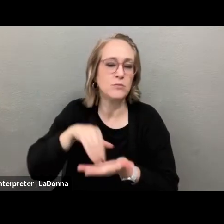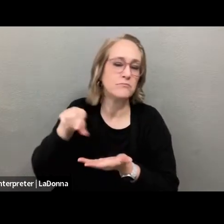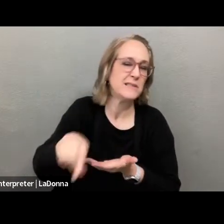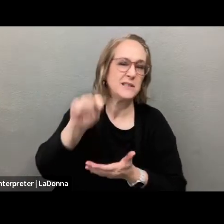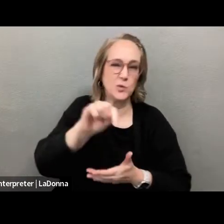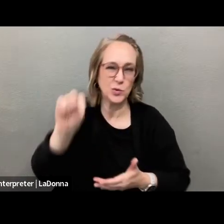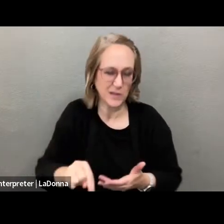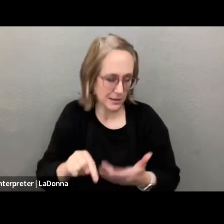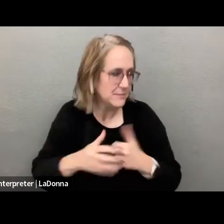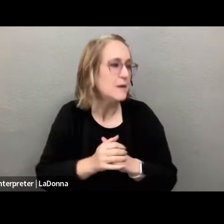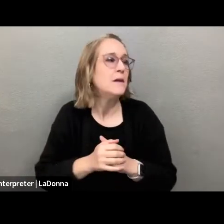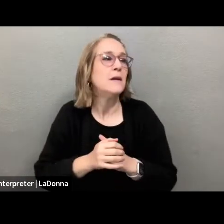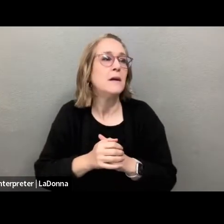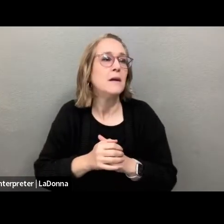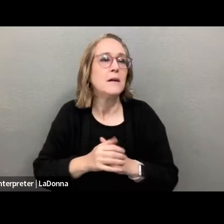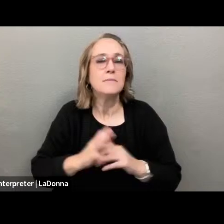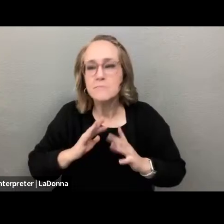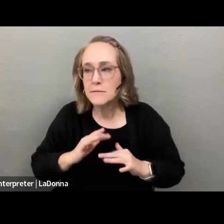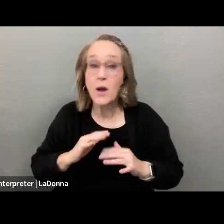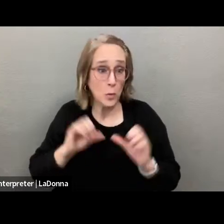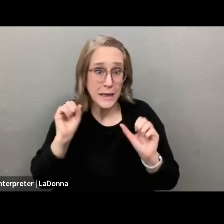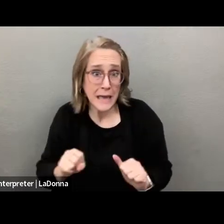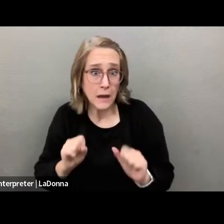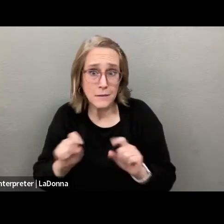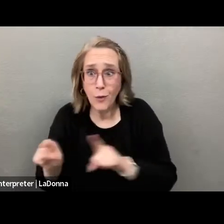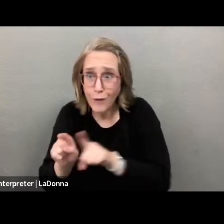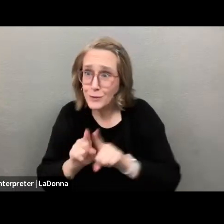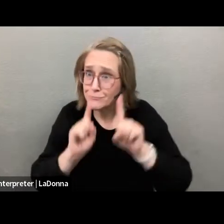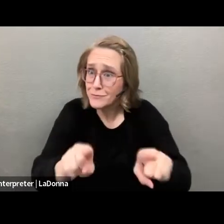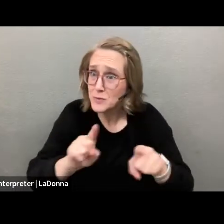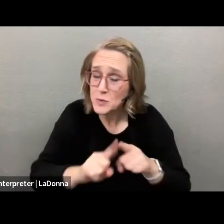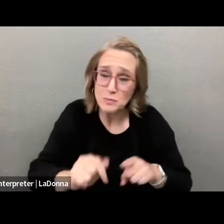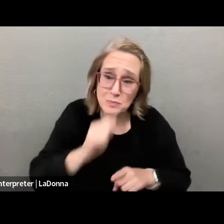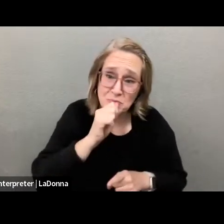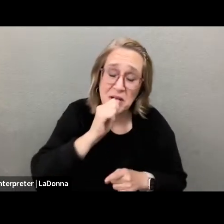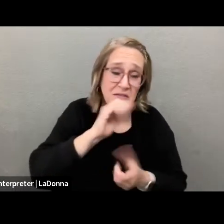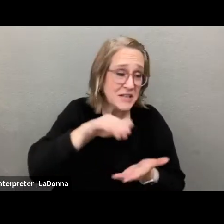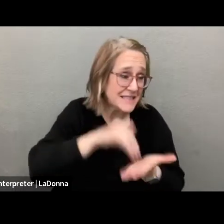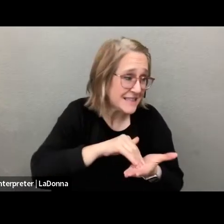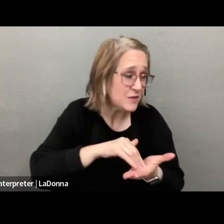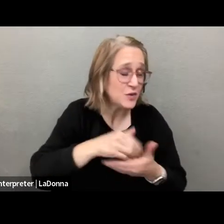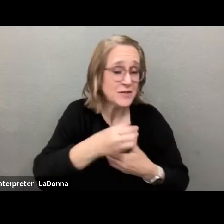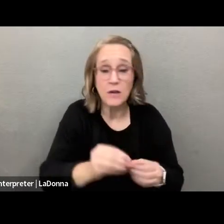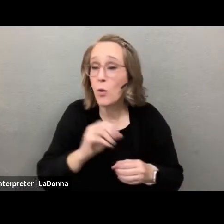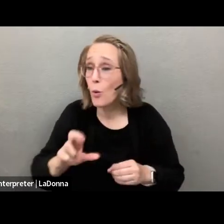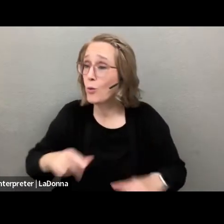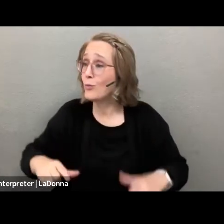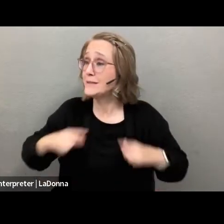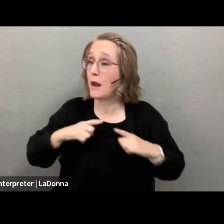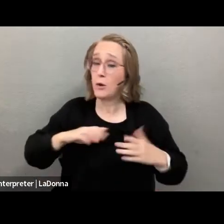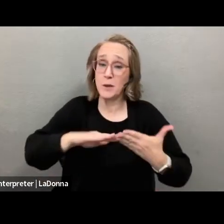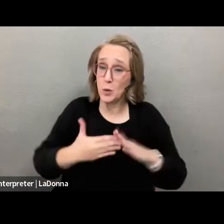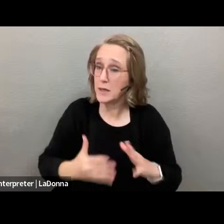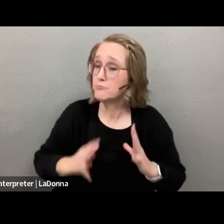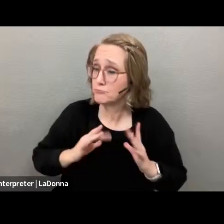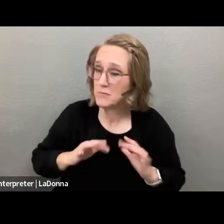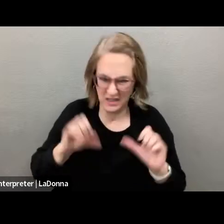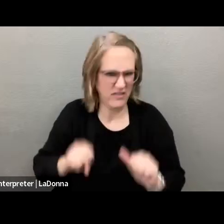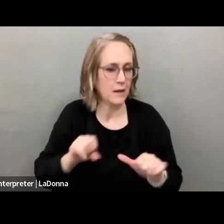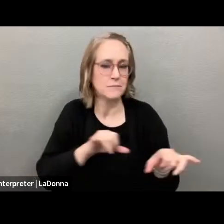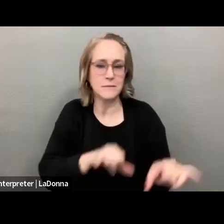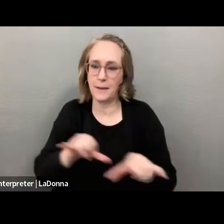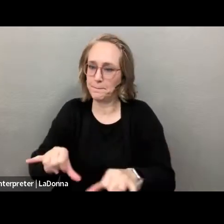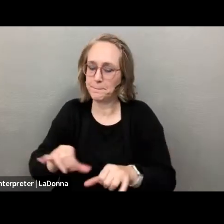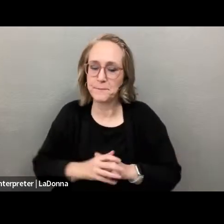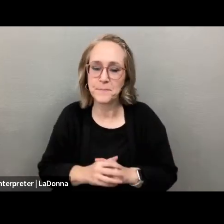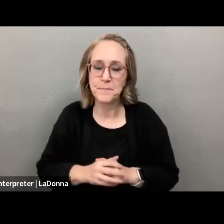like the senior center, retirement communities. I was also excited to go to the